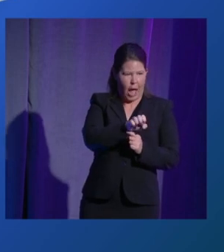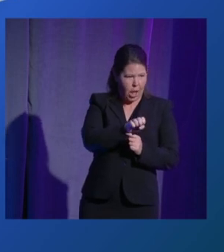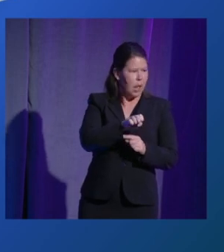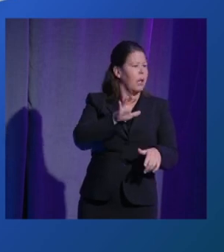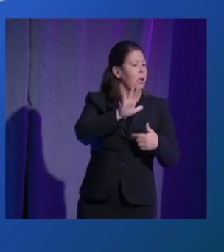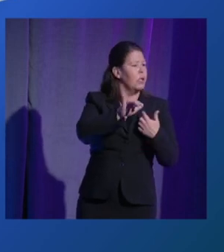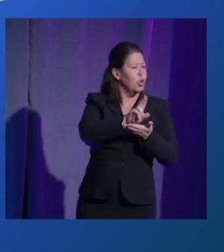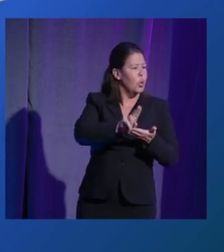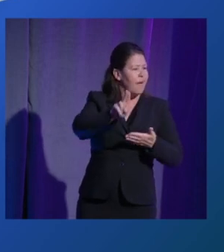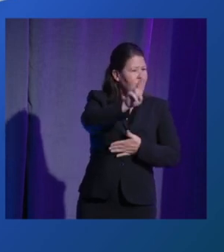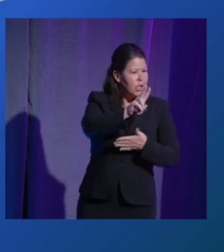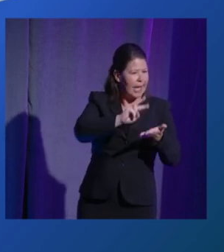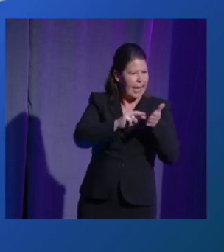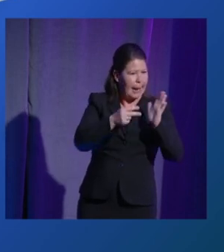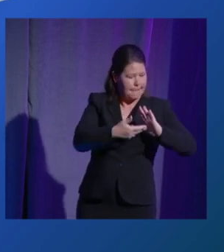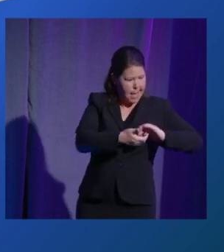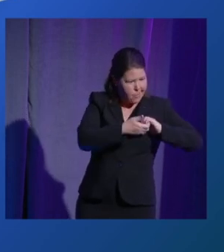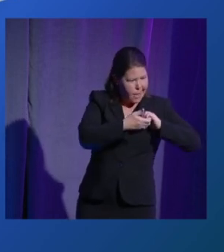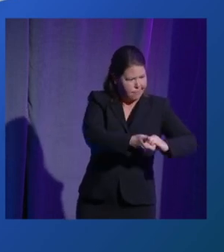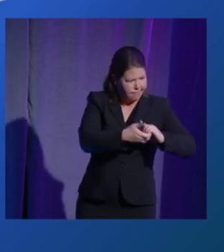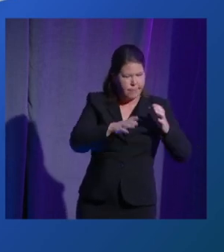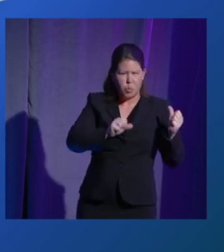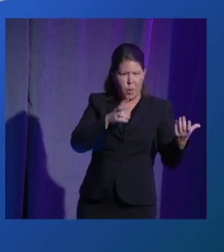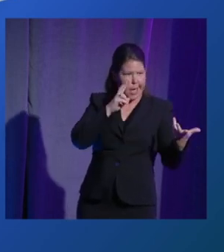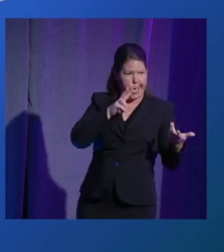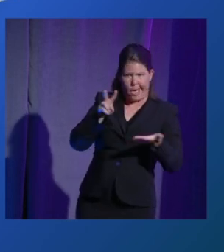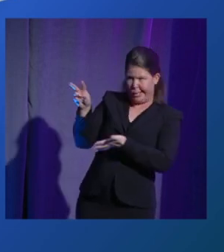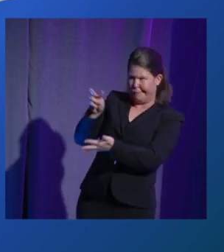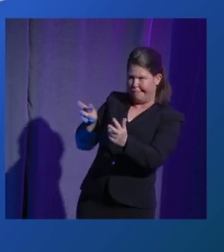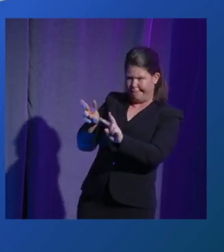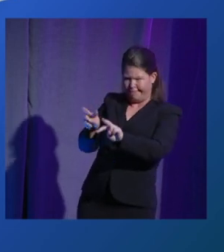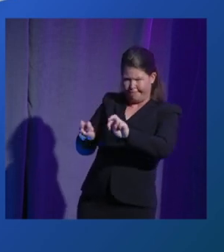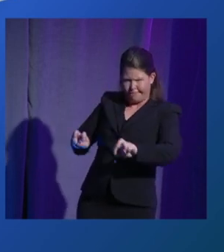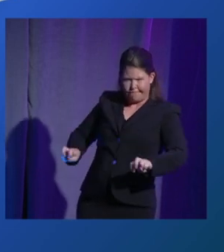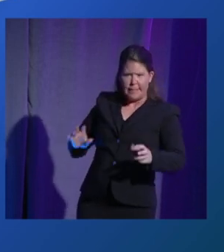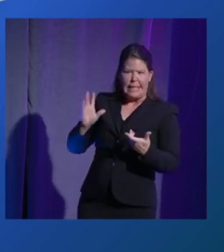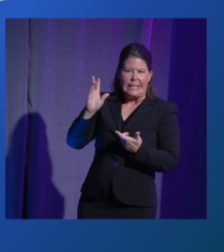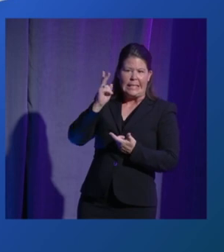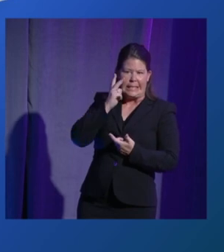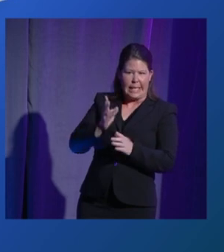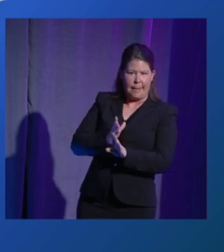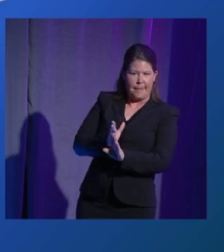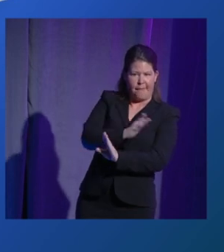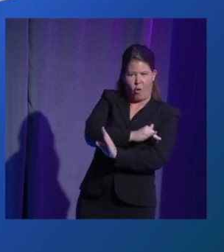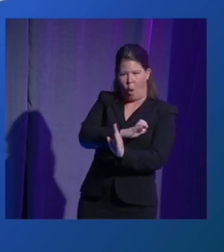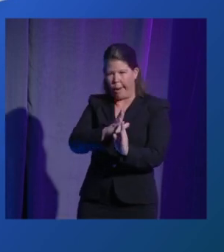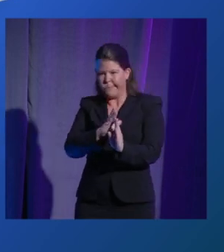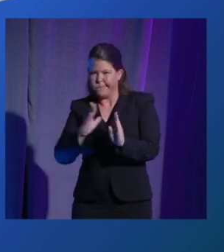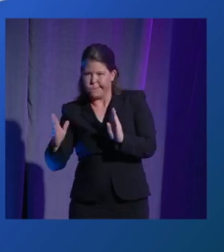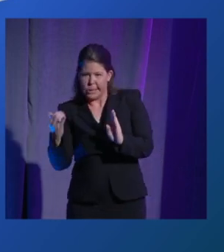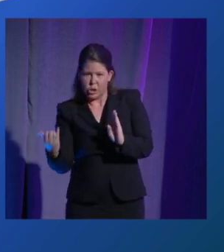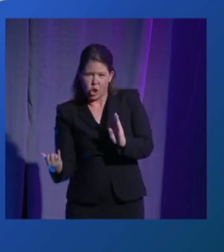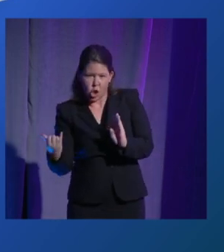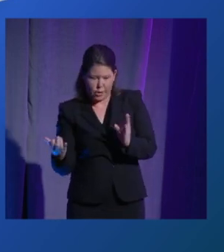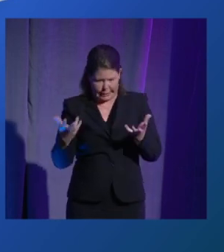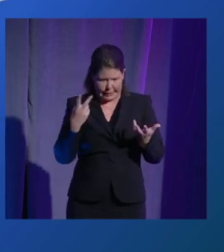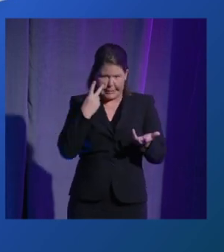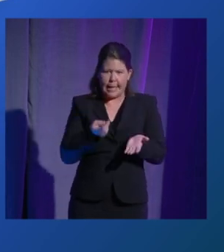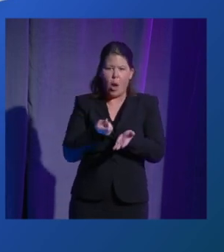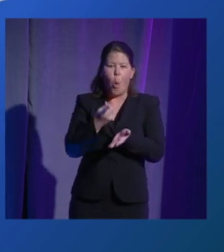impacted were either destroyed damaged or within the Russian control control so that Insight was useful in kind of like